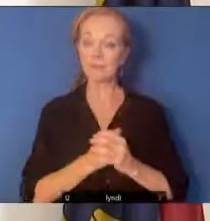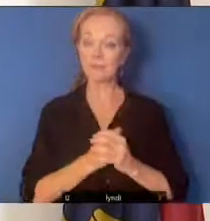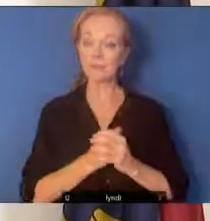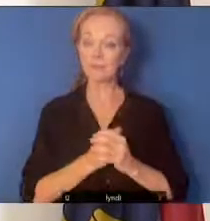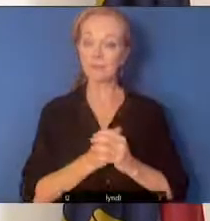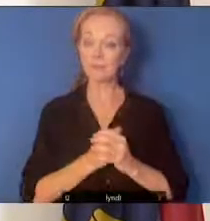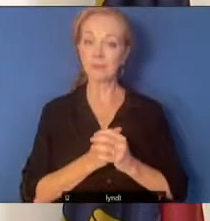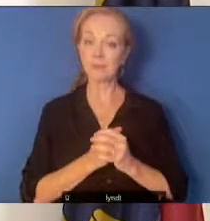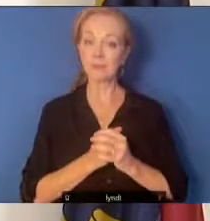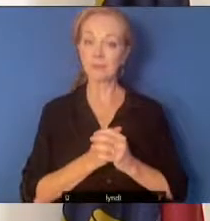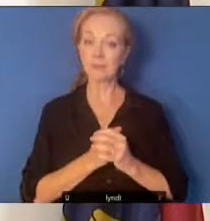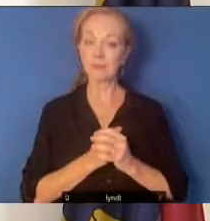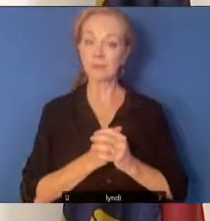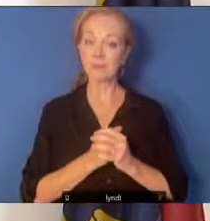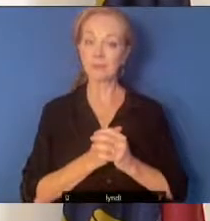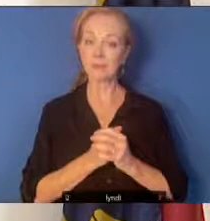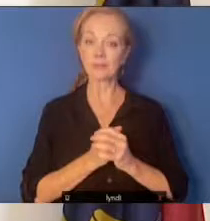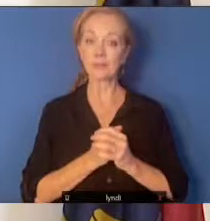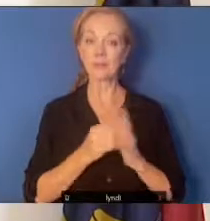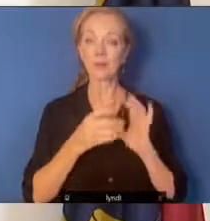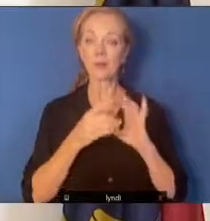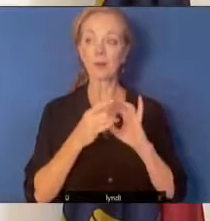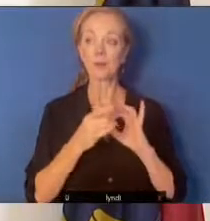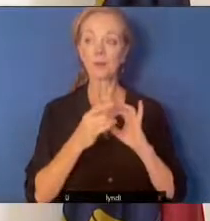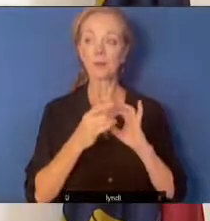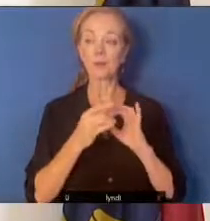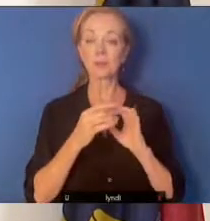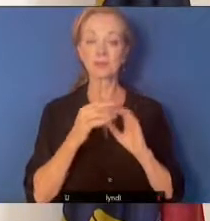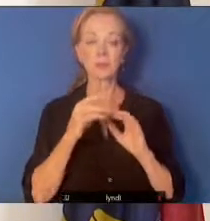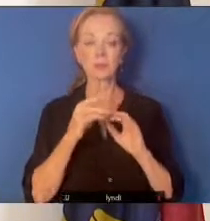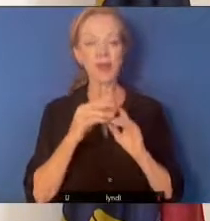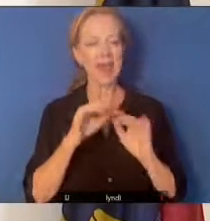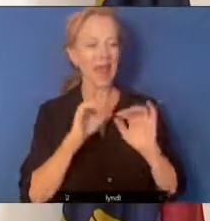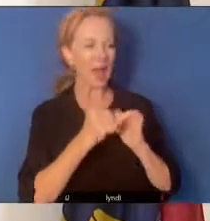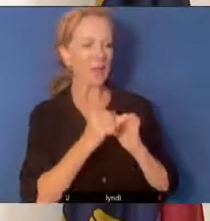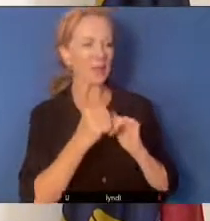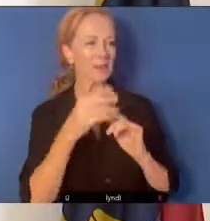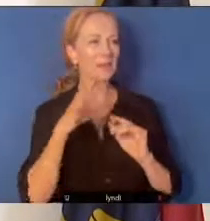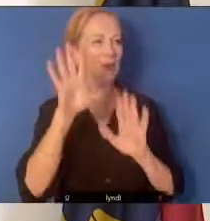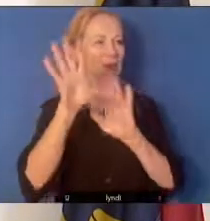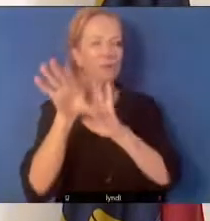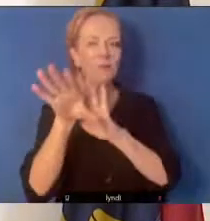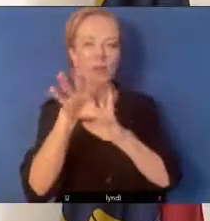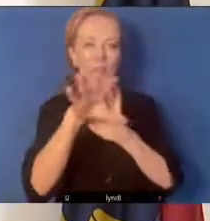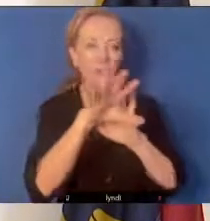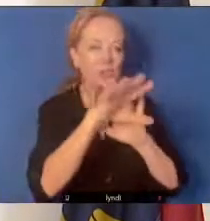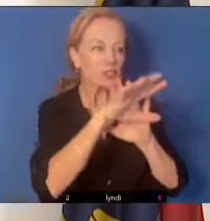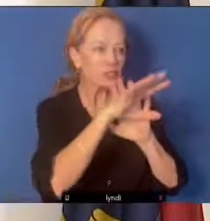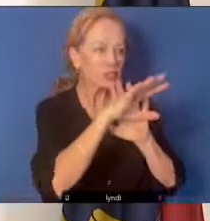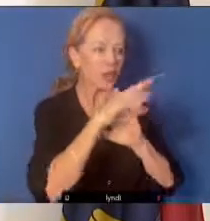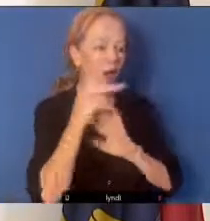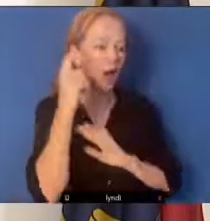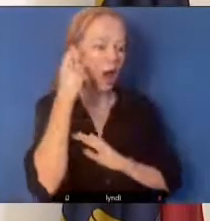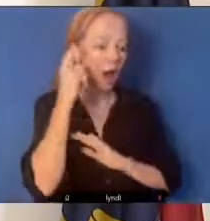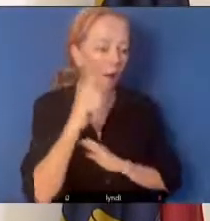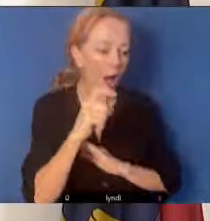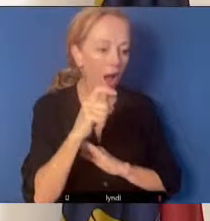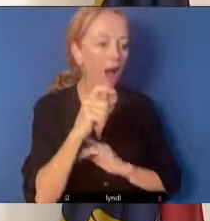And they took him into custody based off of surveillance footage that had been obtained through